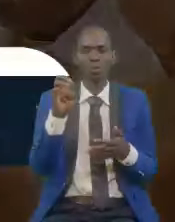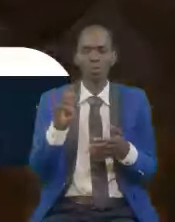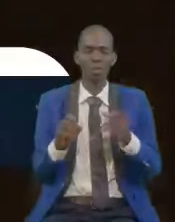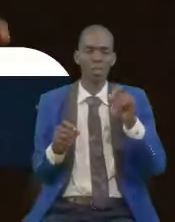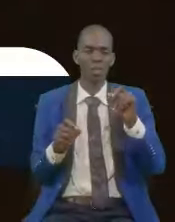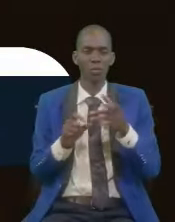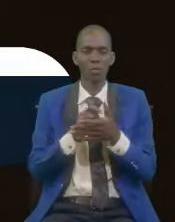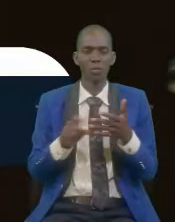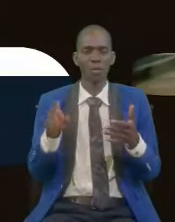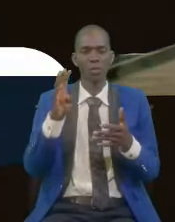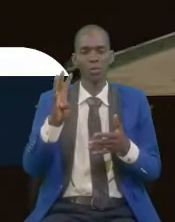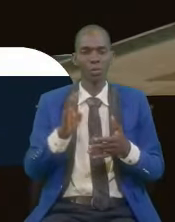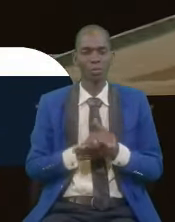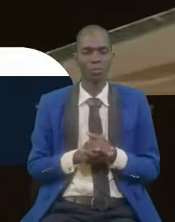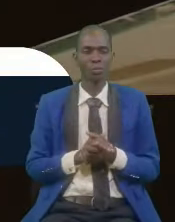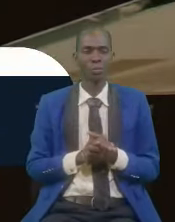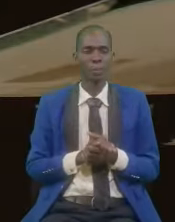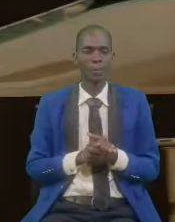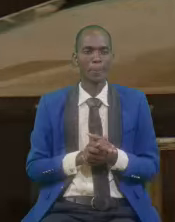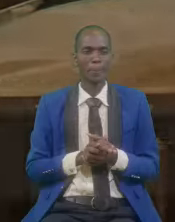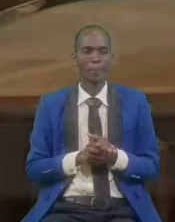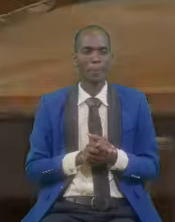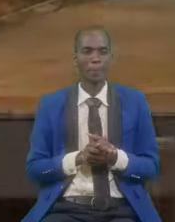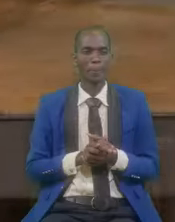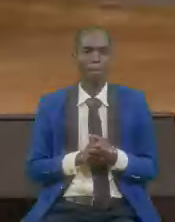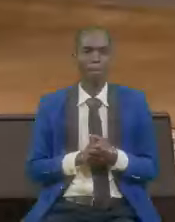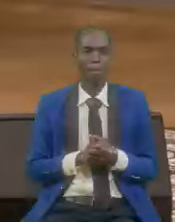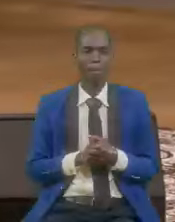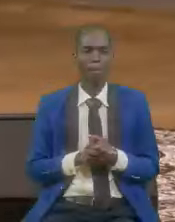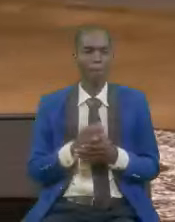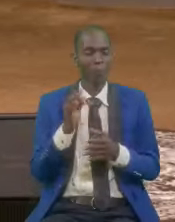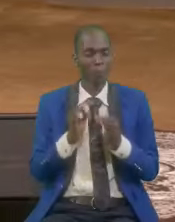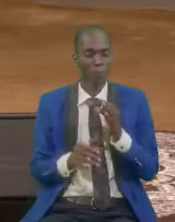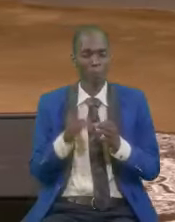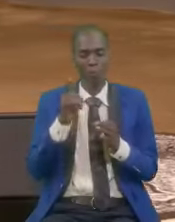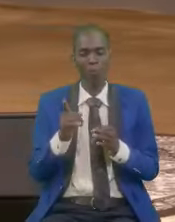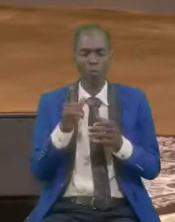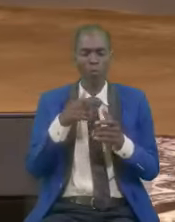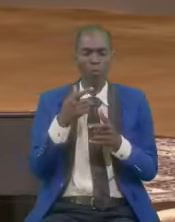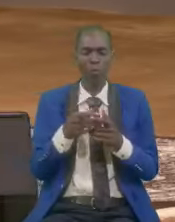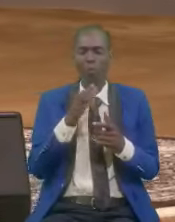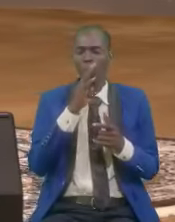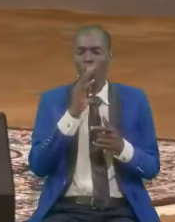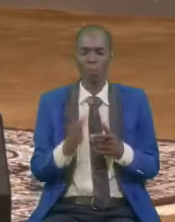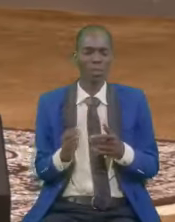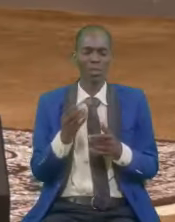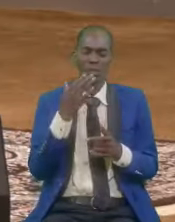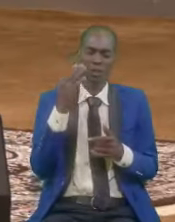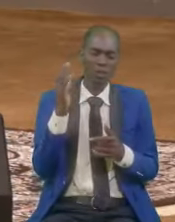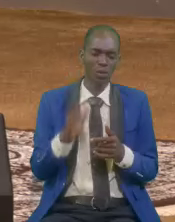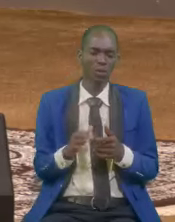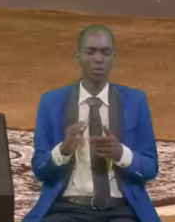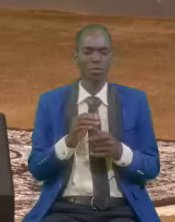13, if ye then, being evil, natural people, if ye